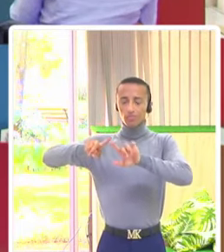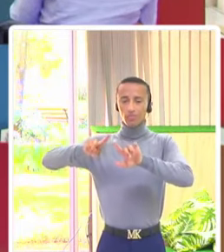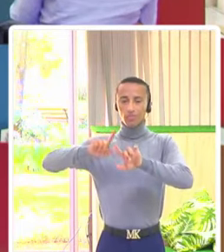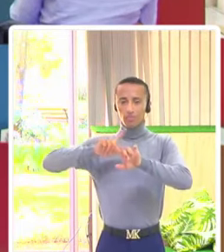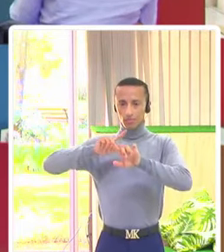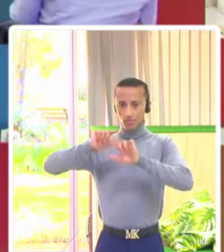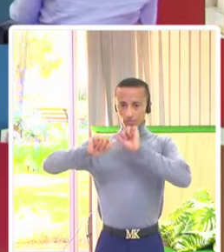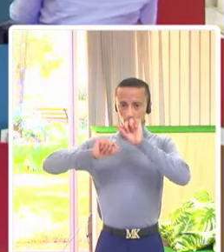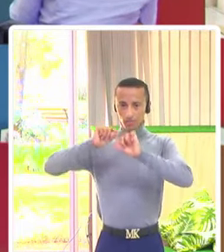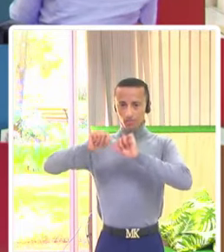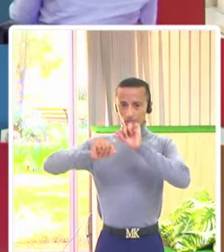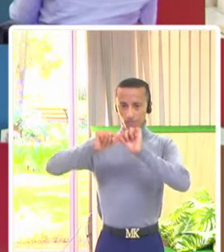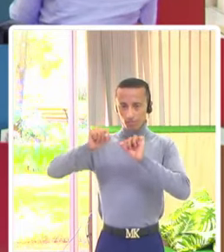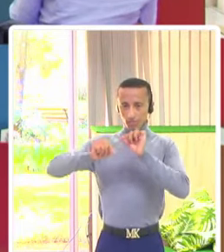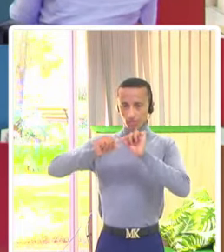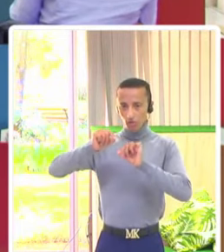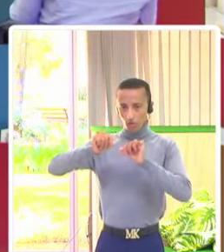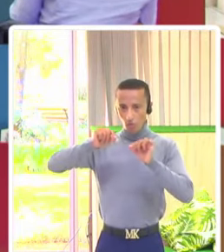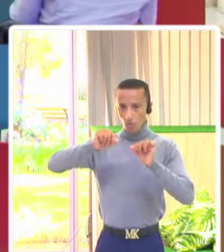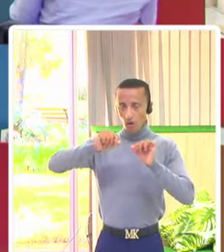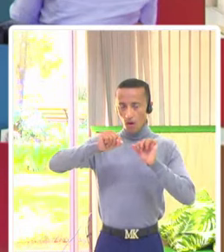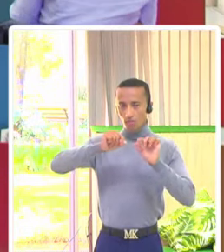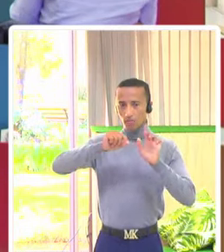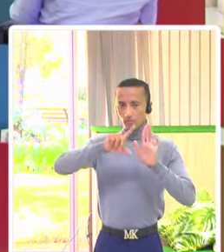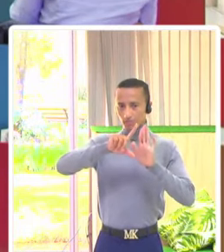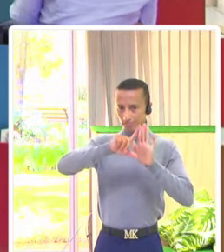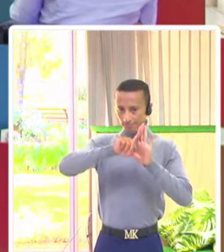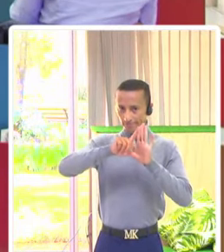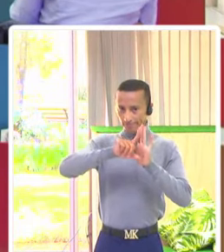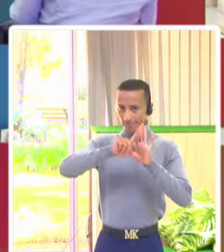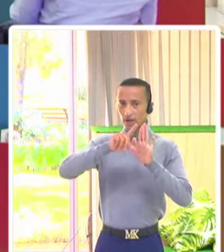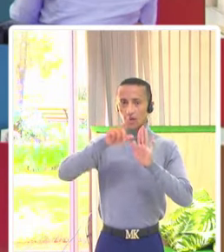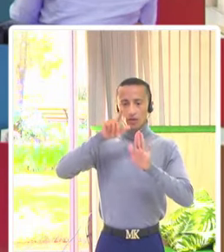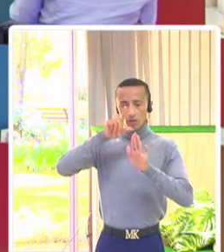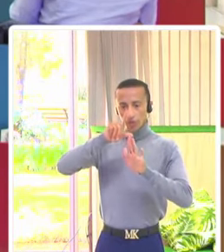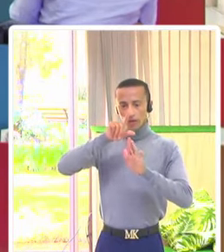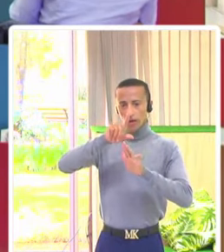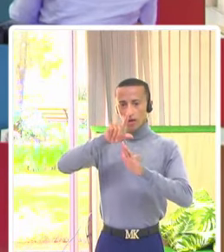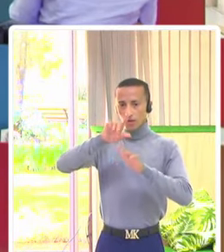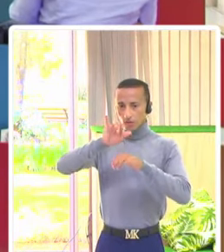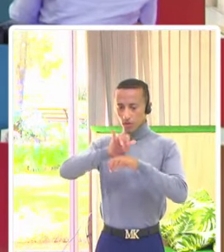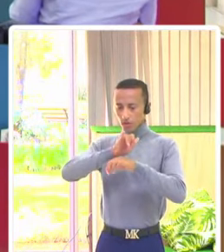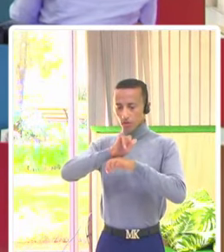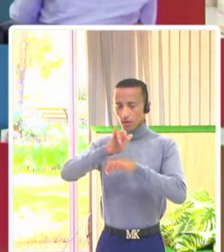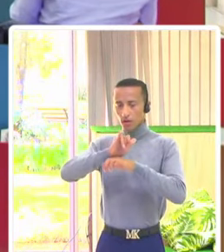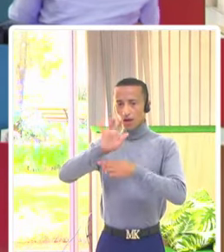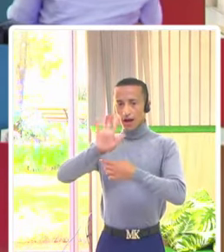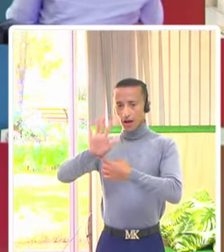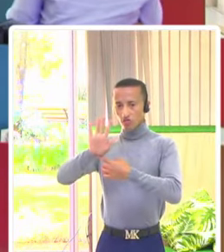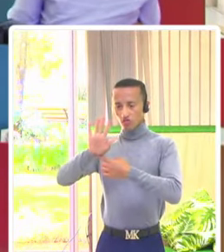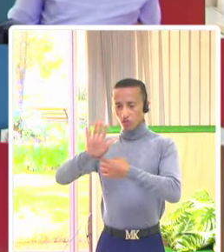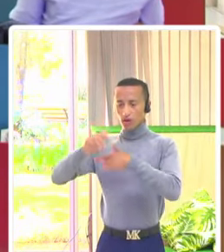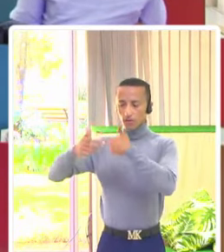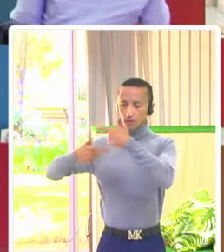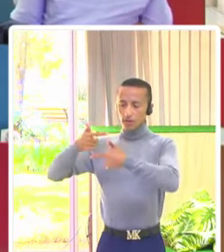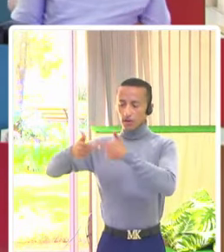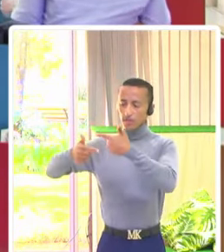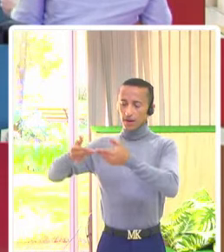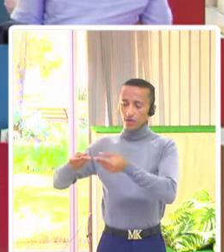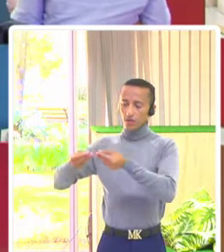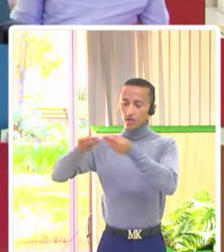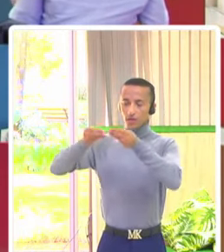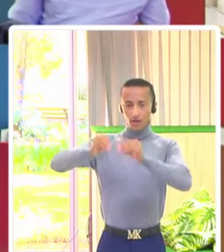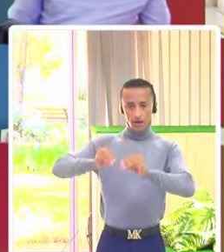framework that helps missions to get delivered? And are those missions nationally